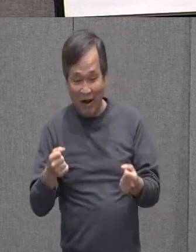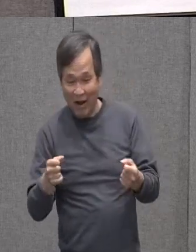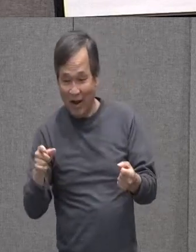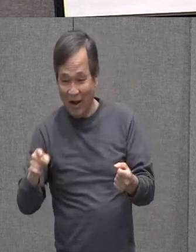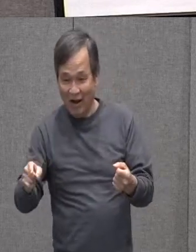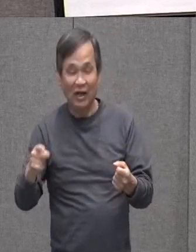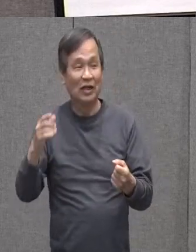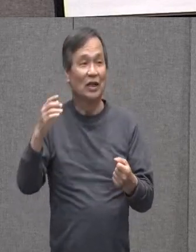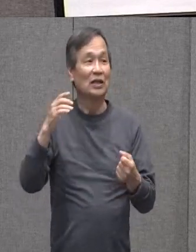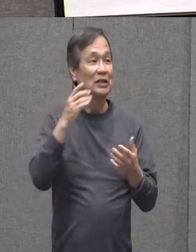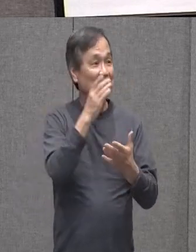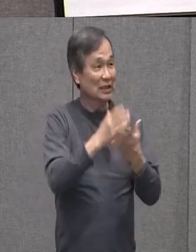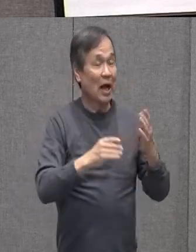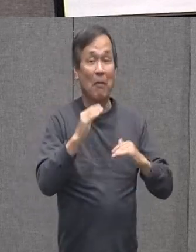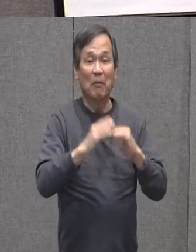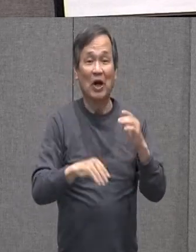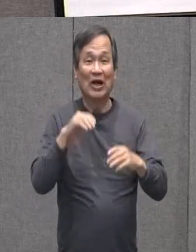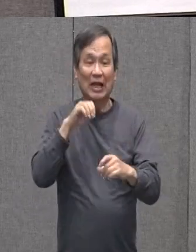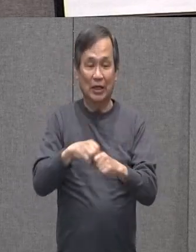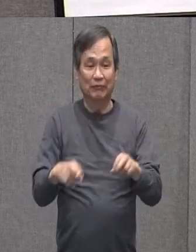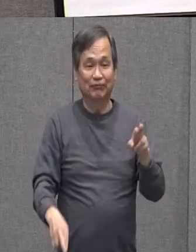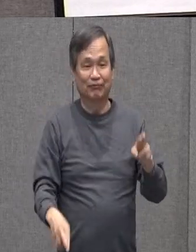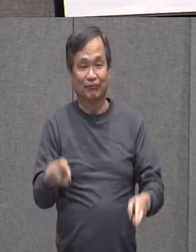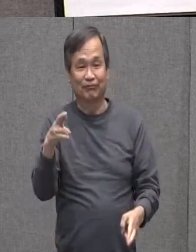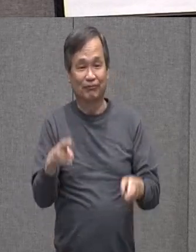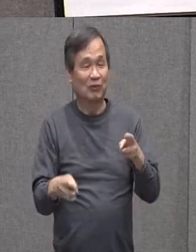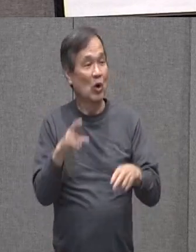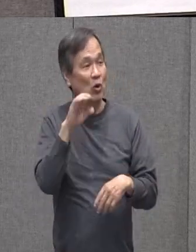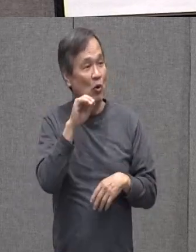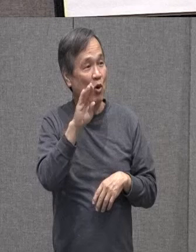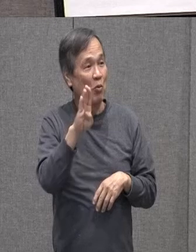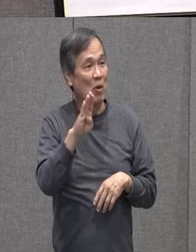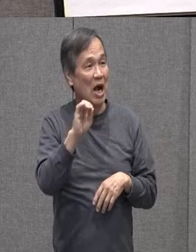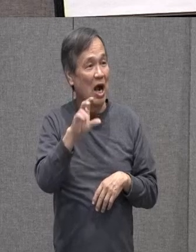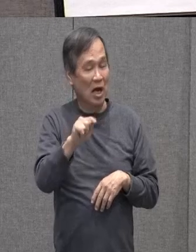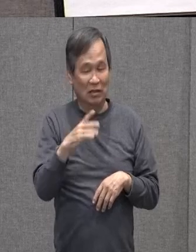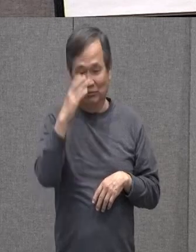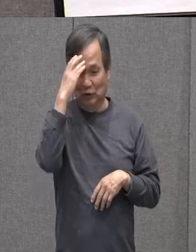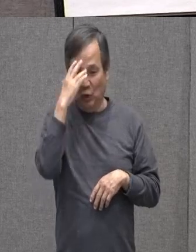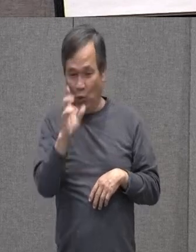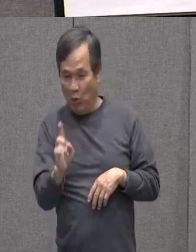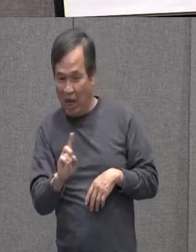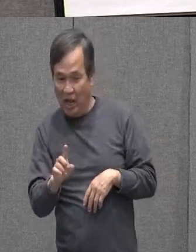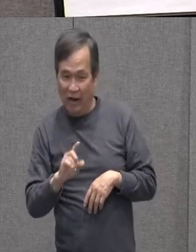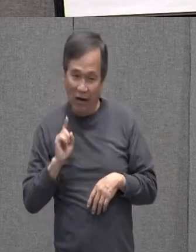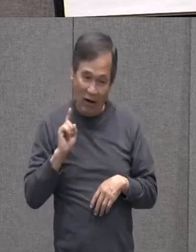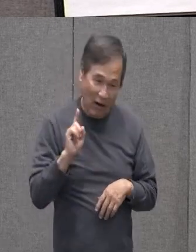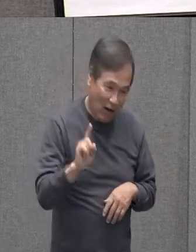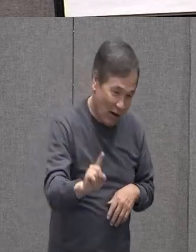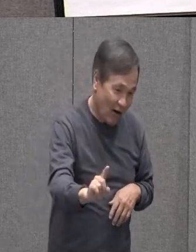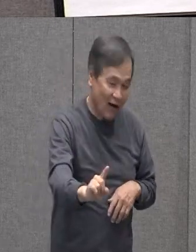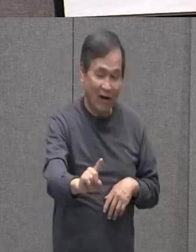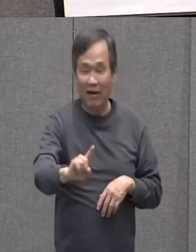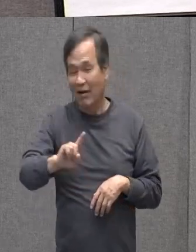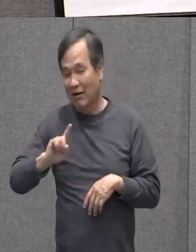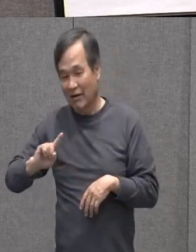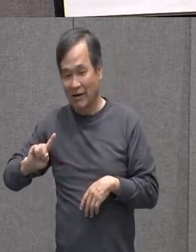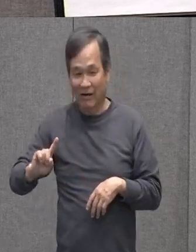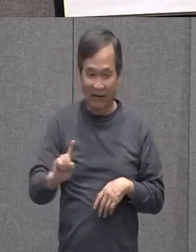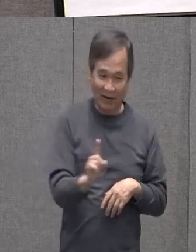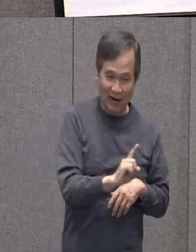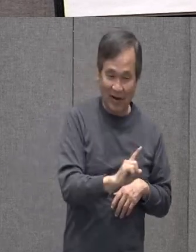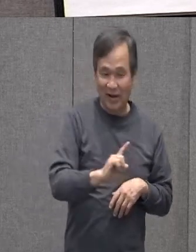some GPSs can be built into robots, so the robot can know how it's moving, if it's moving forward or backwards, where